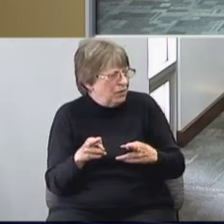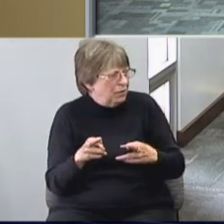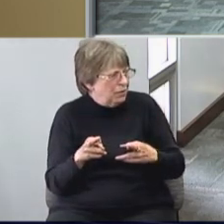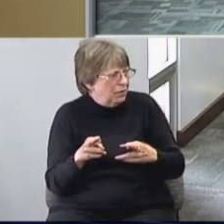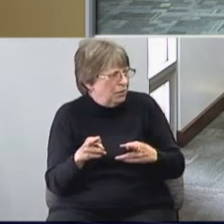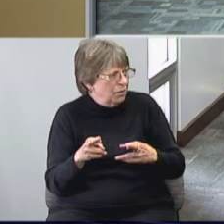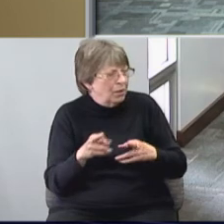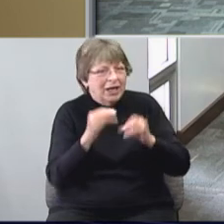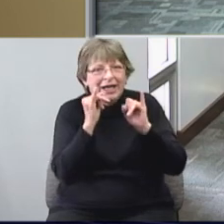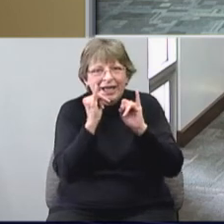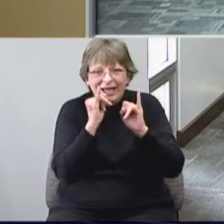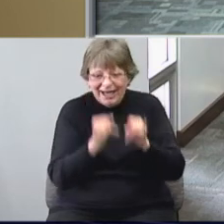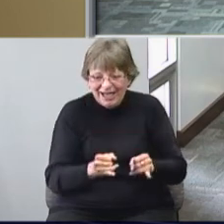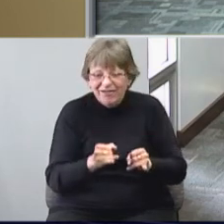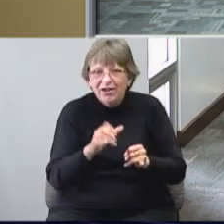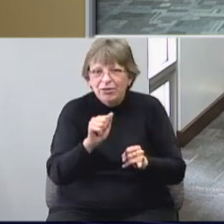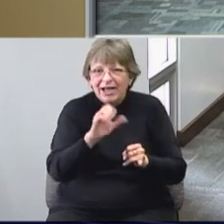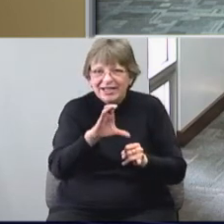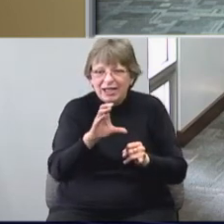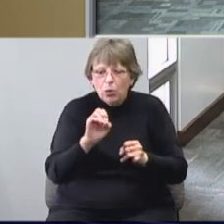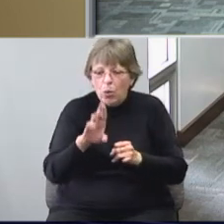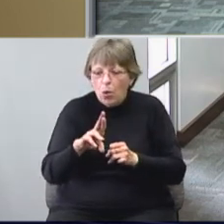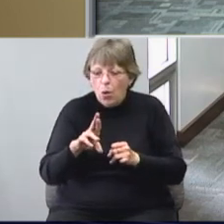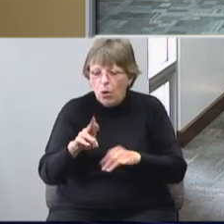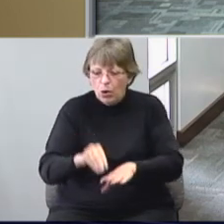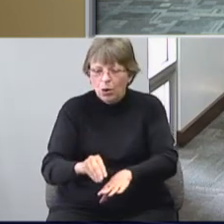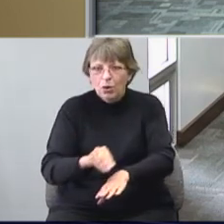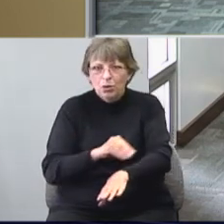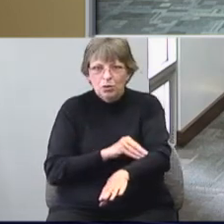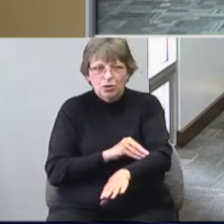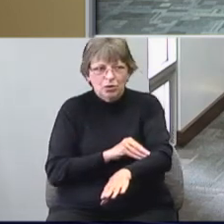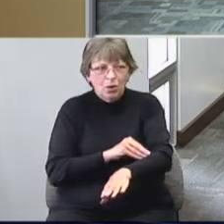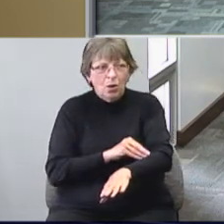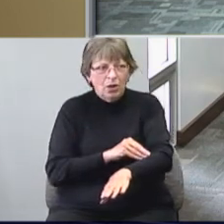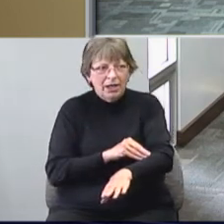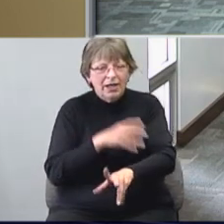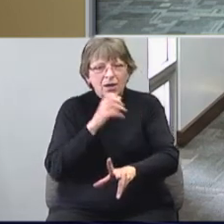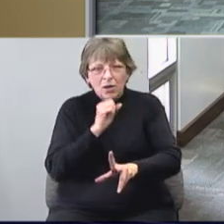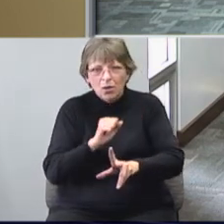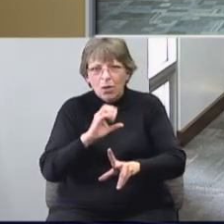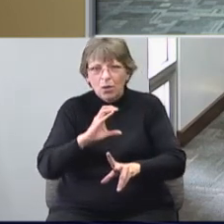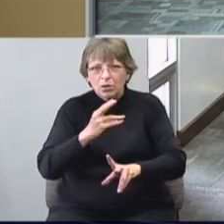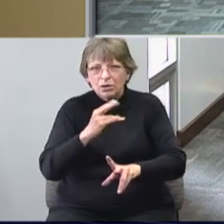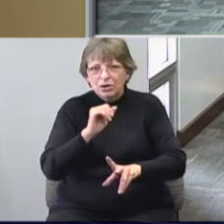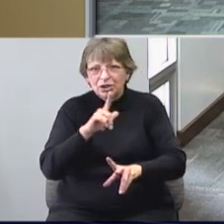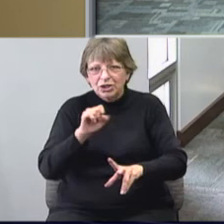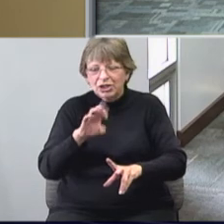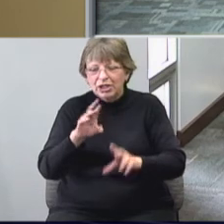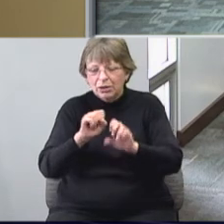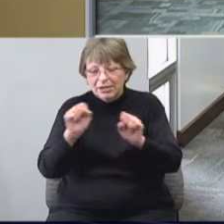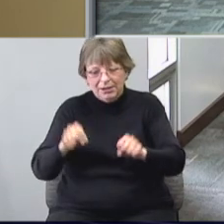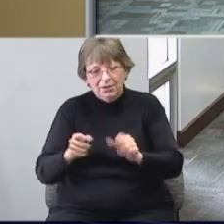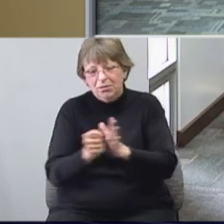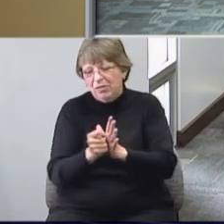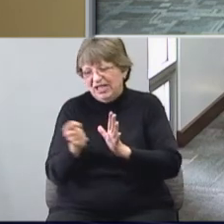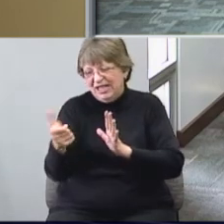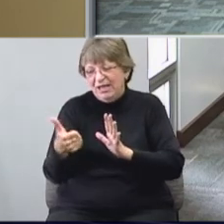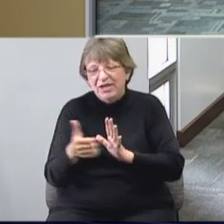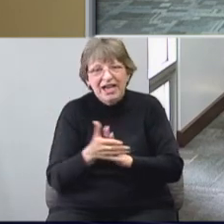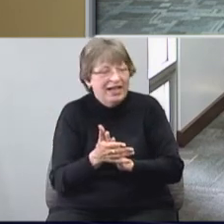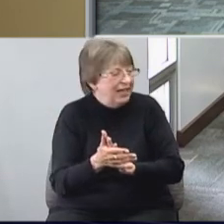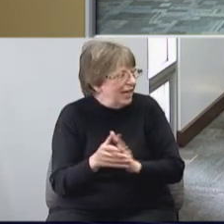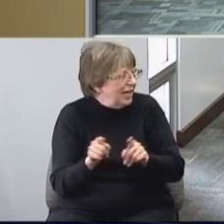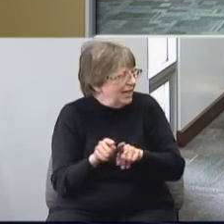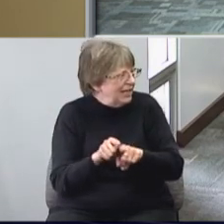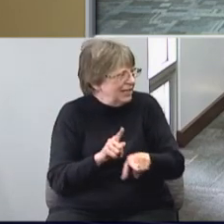either individual ACs or slowly take the whole old chiller system away. And at the